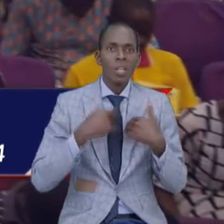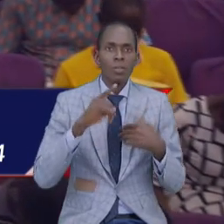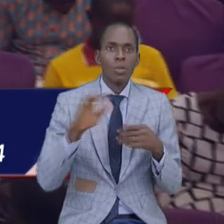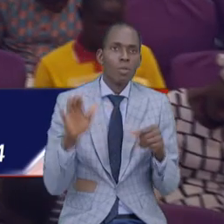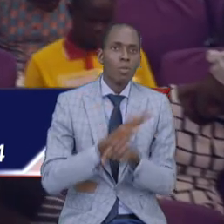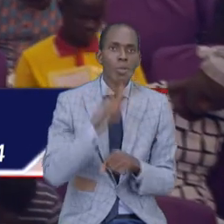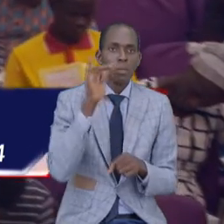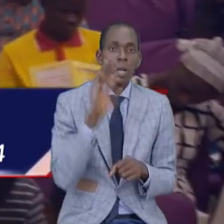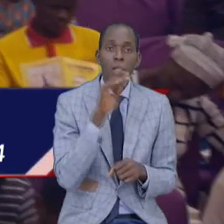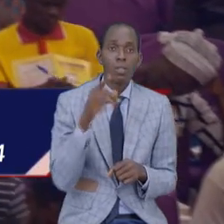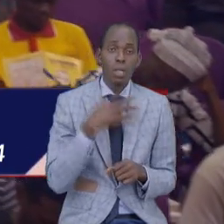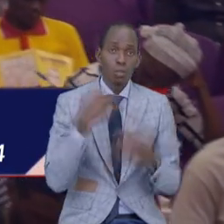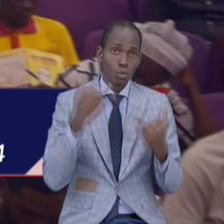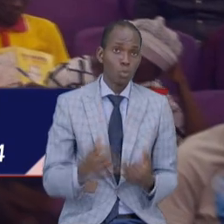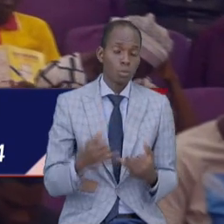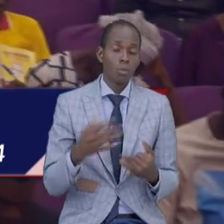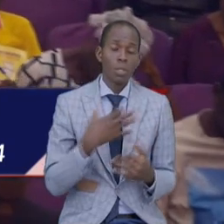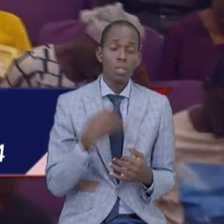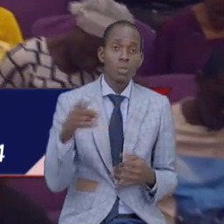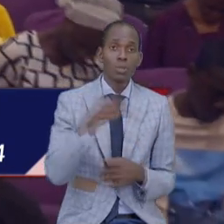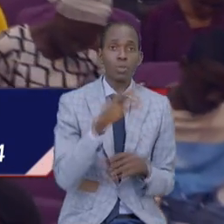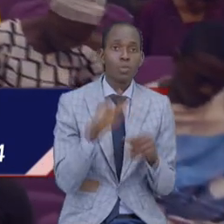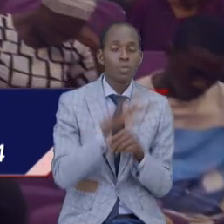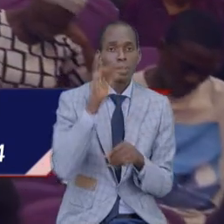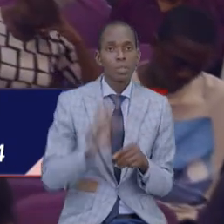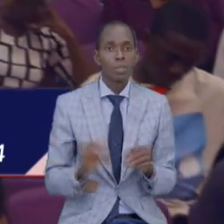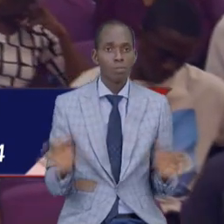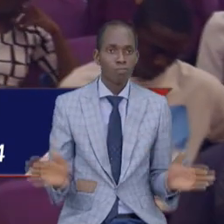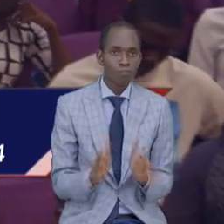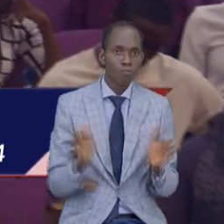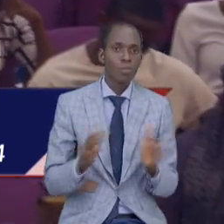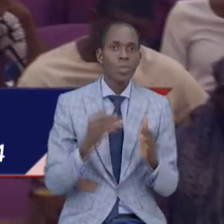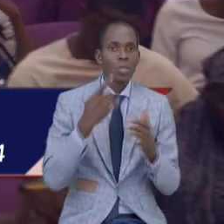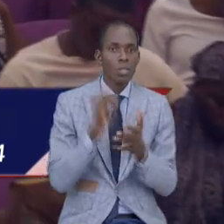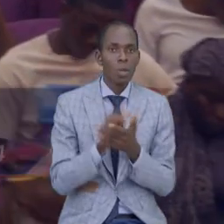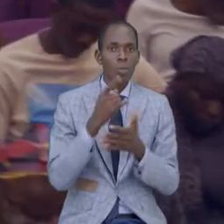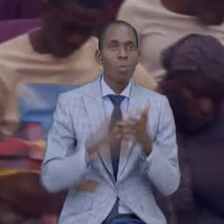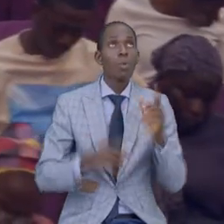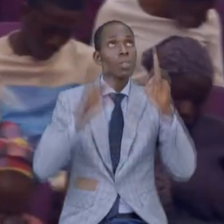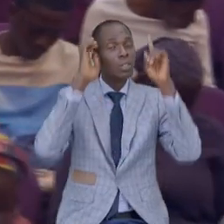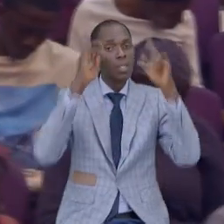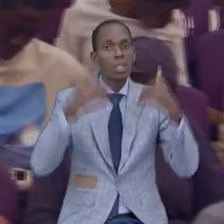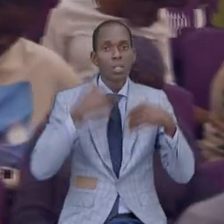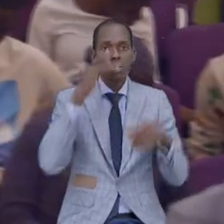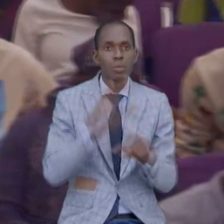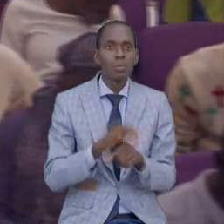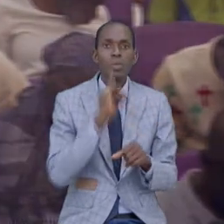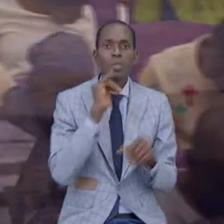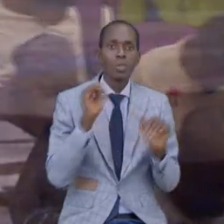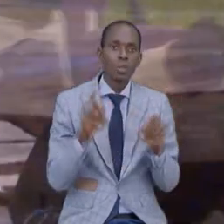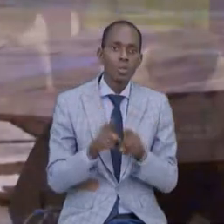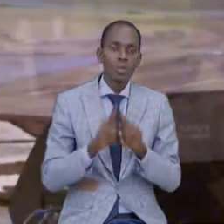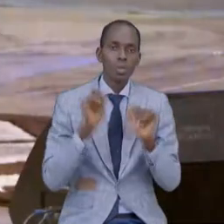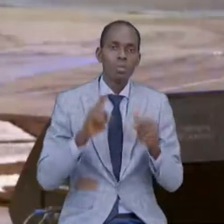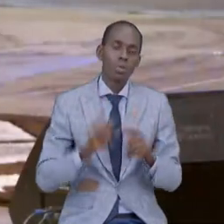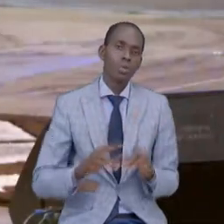persuaded that what he had promised, he was able also to perform. What he had